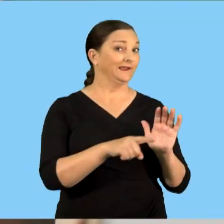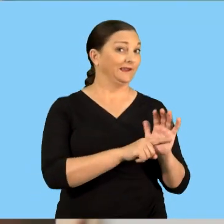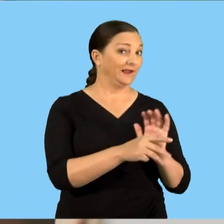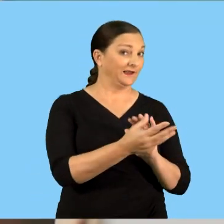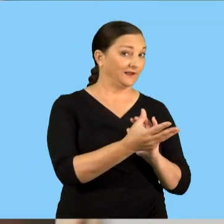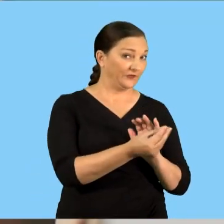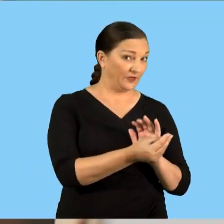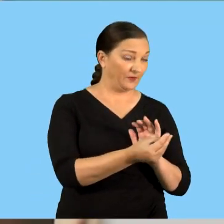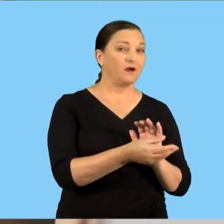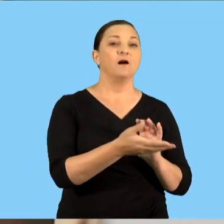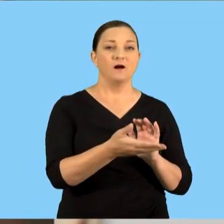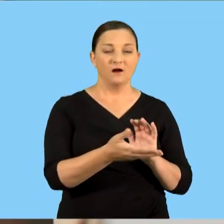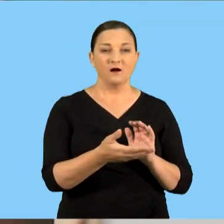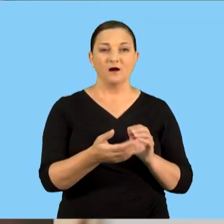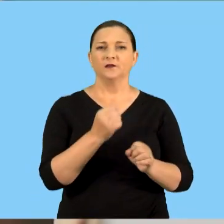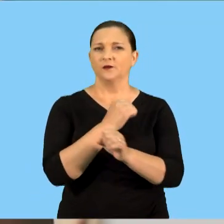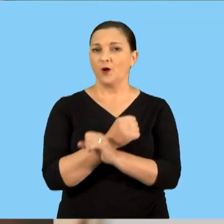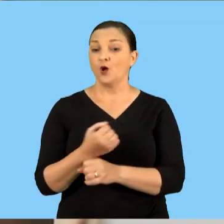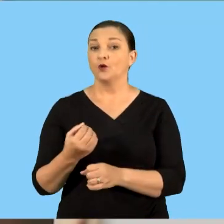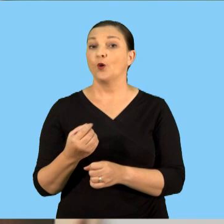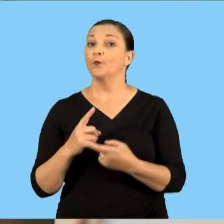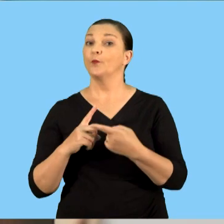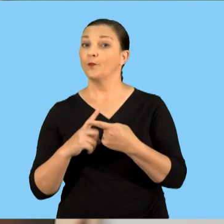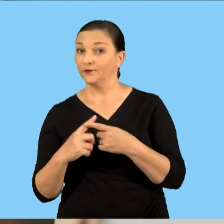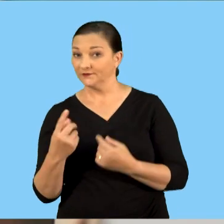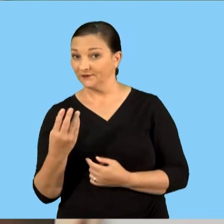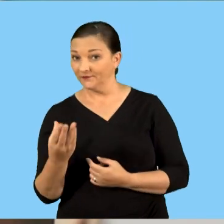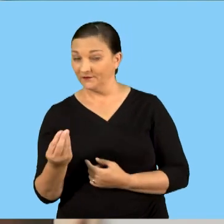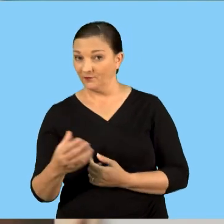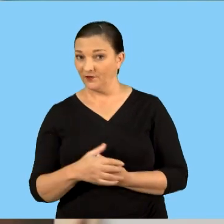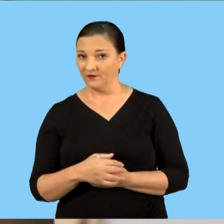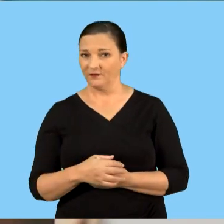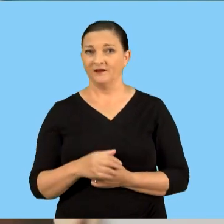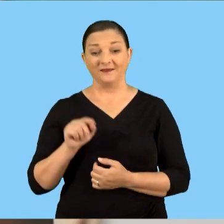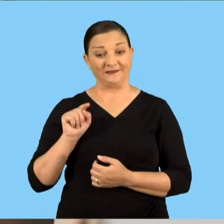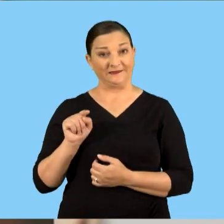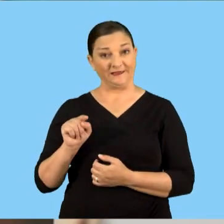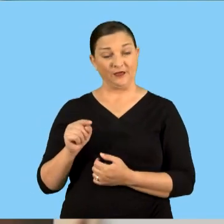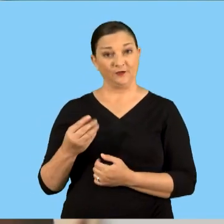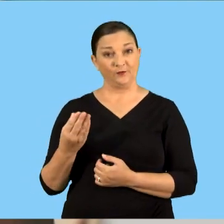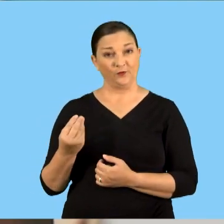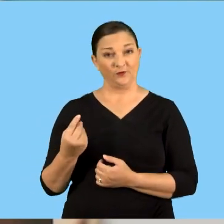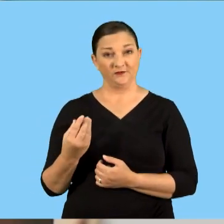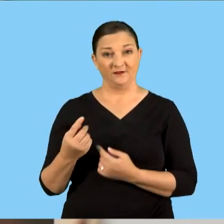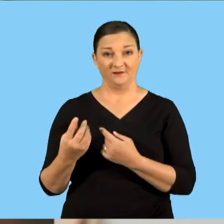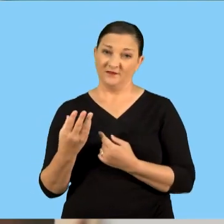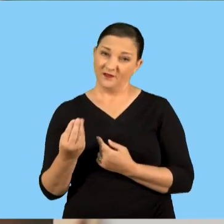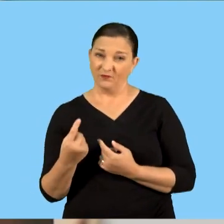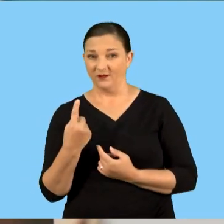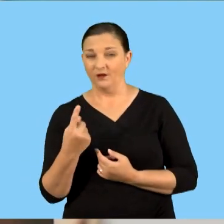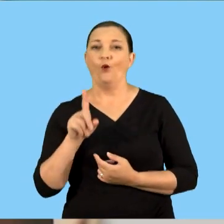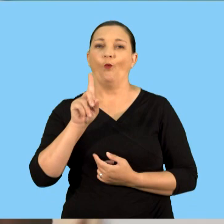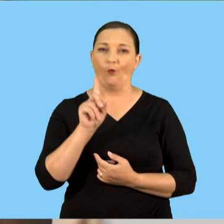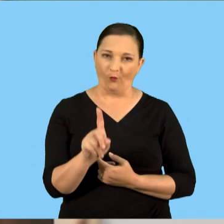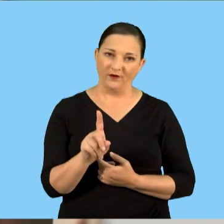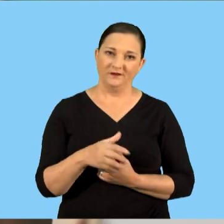a negative number with a positive number. And also, that particular positive number is a 1. So